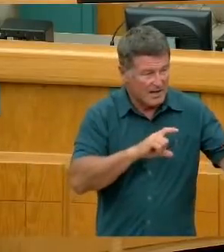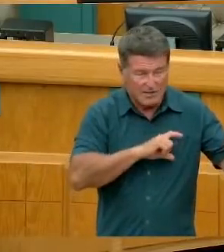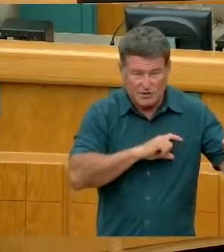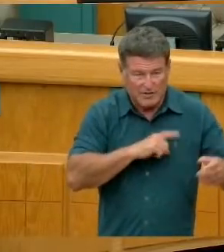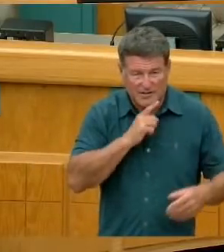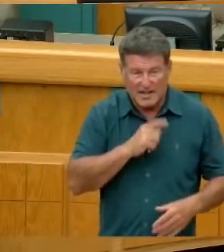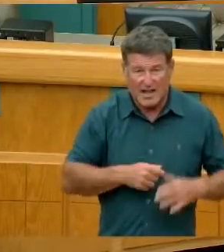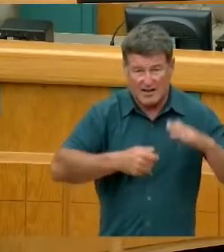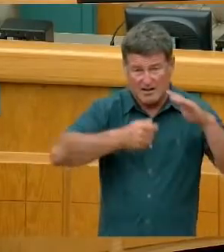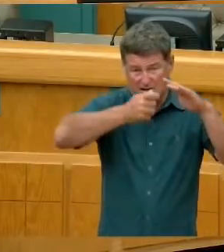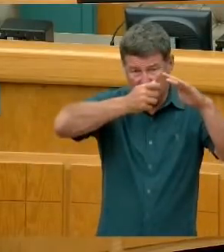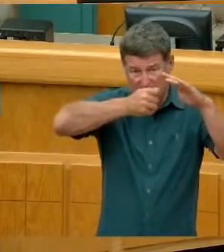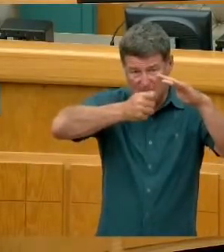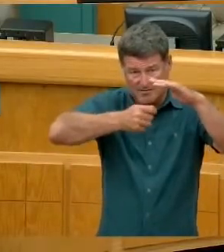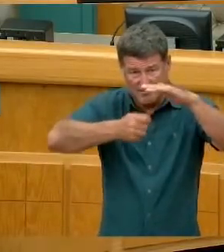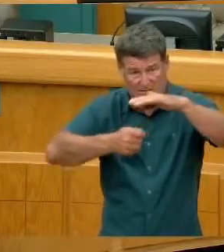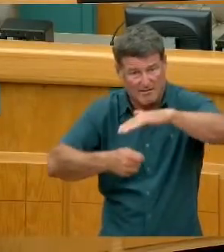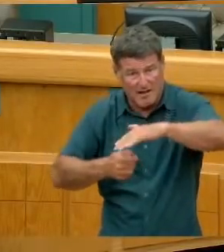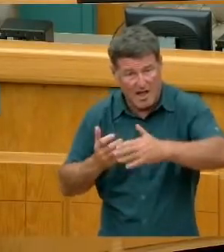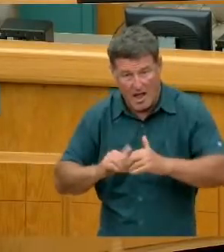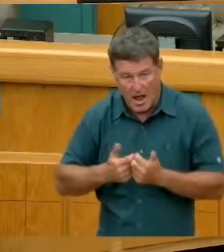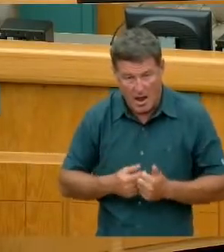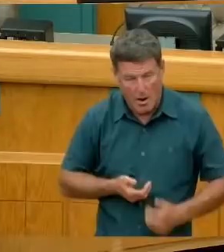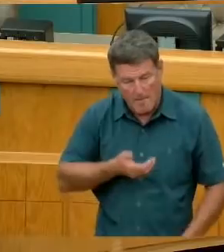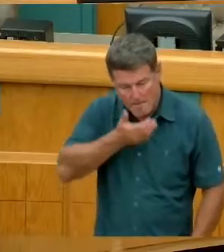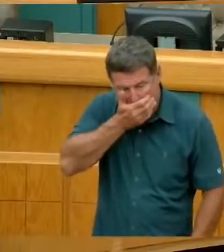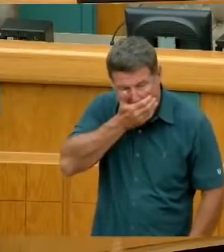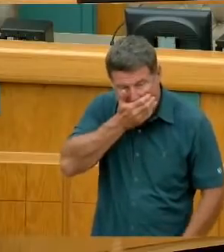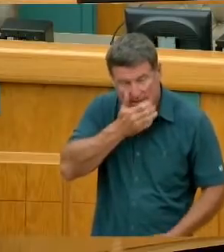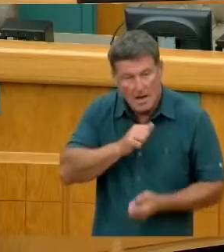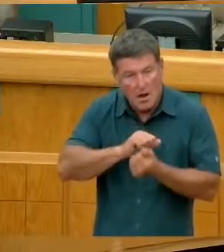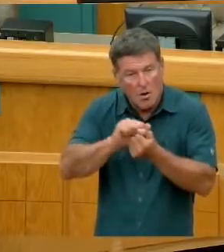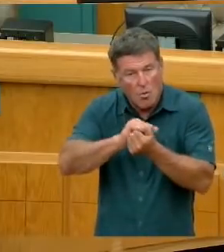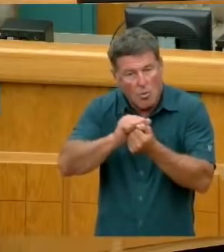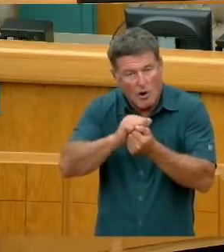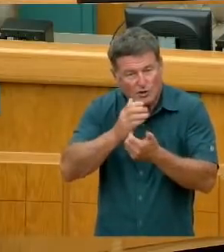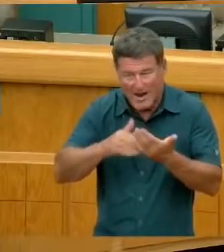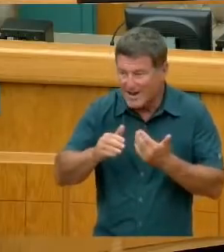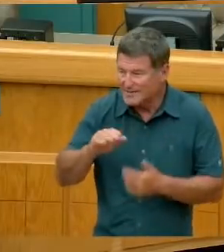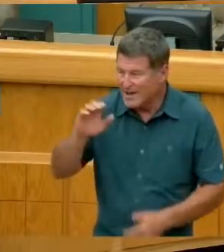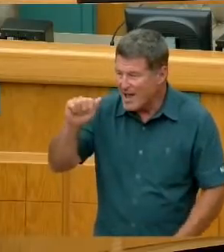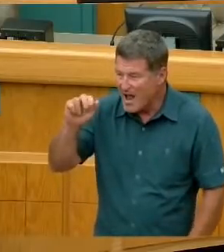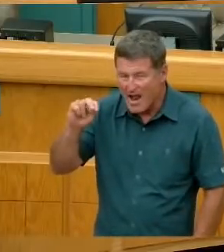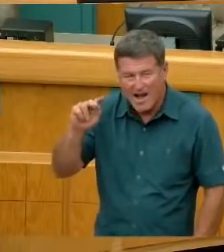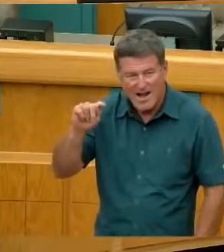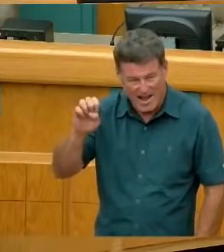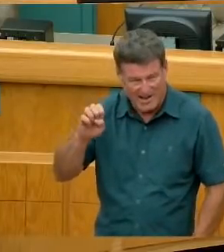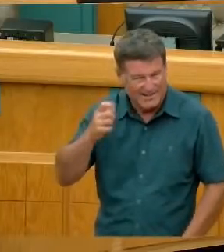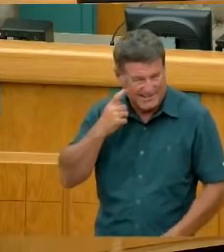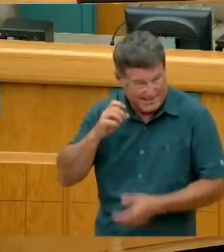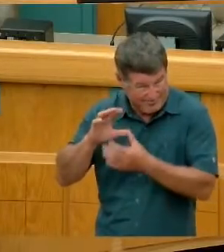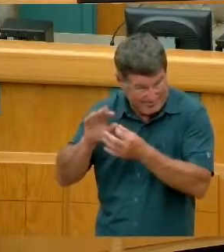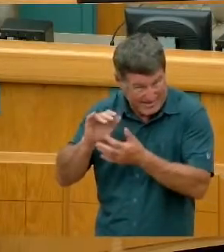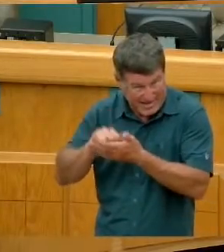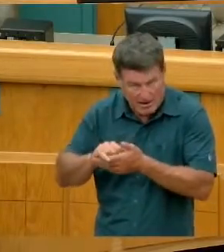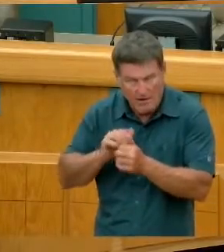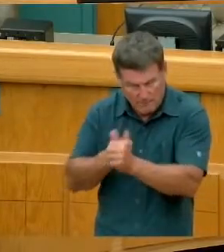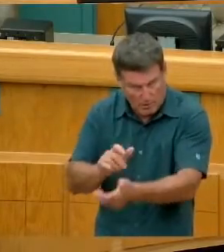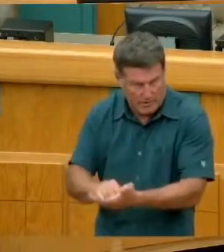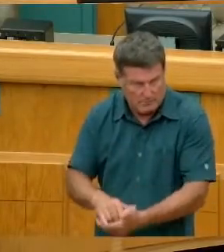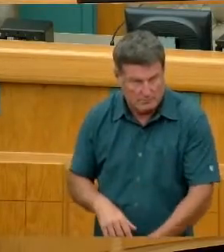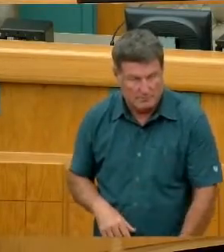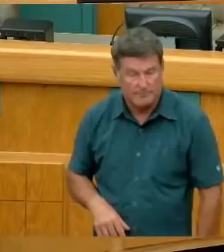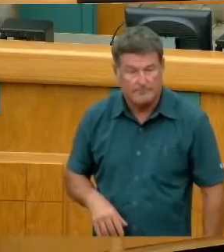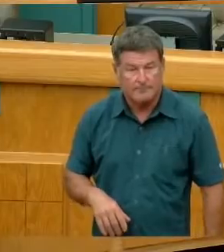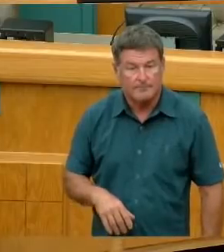us flatten the curve by using the very simple methods of mask wearing and washing hands. I need